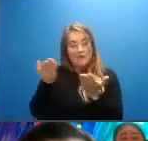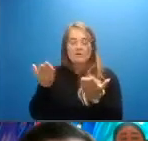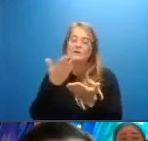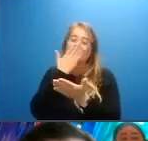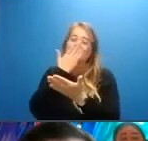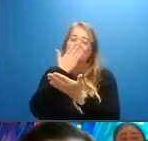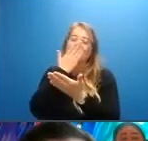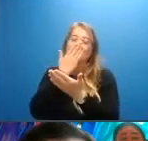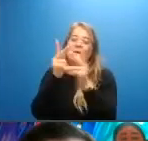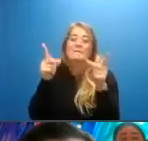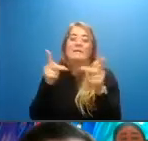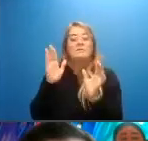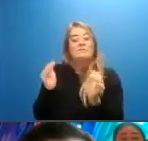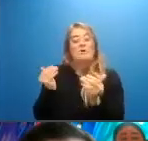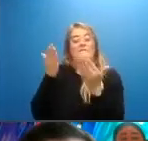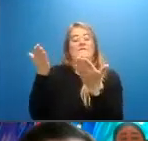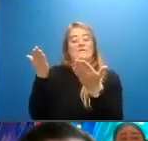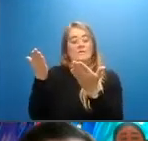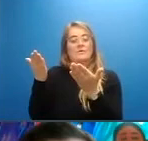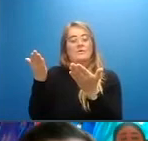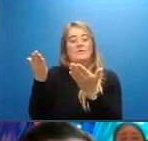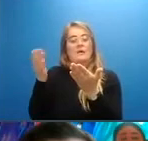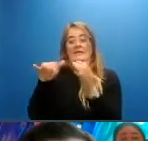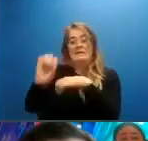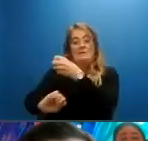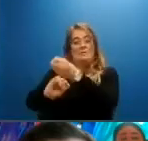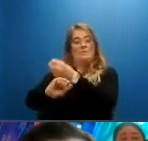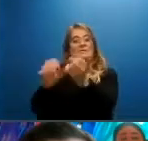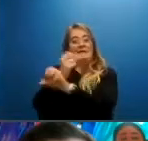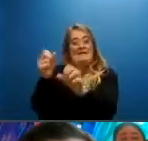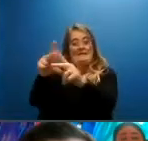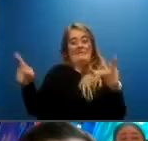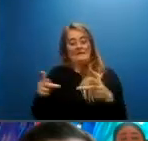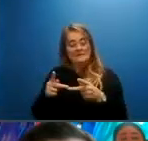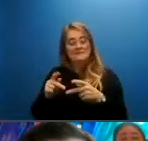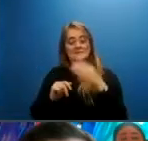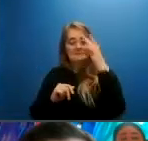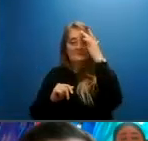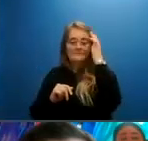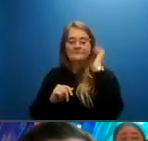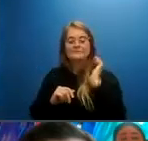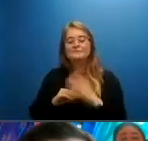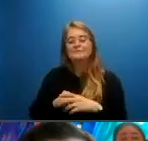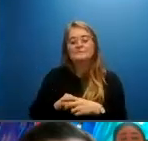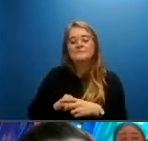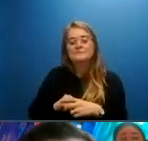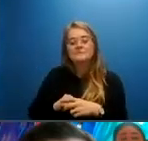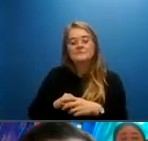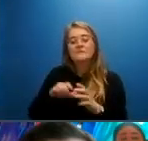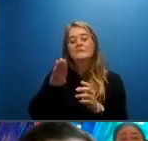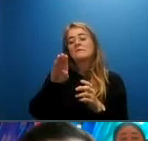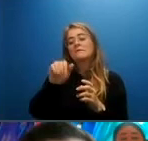to offer that support and technique that Barb is